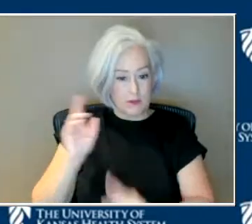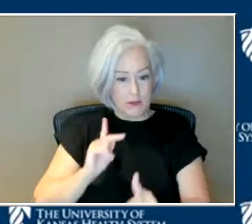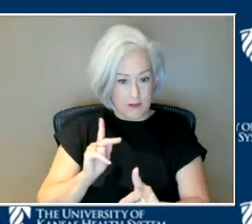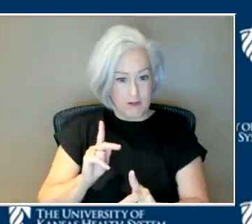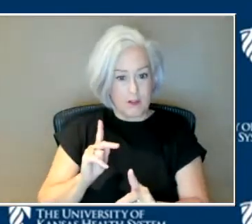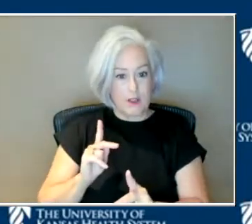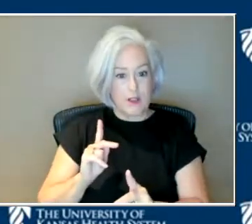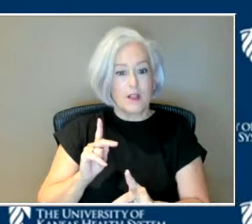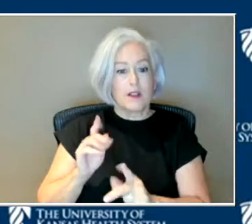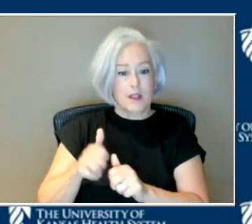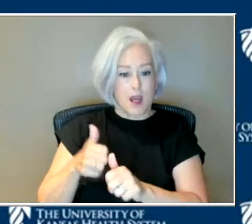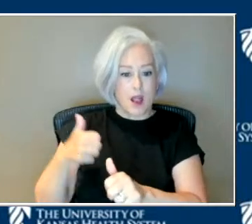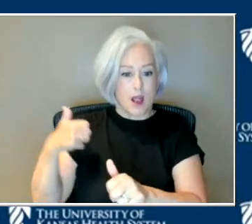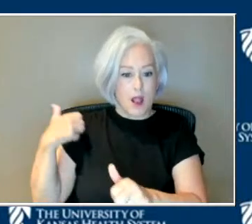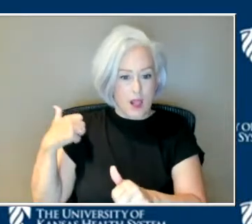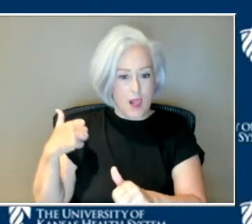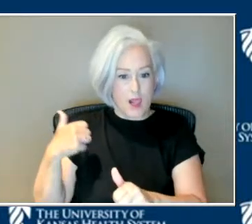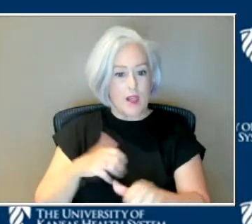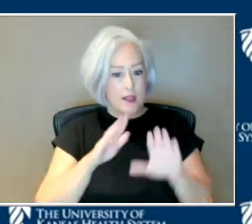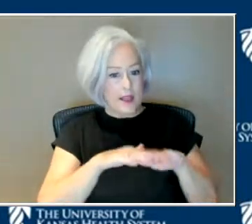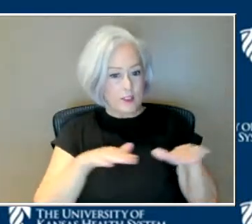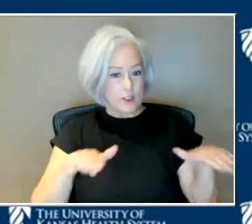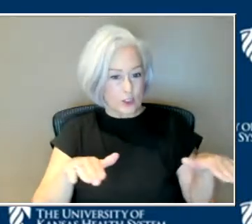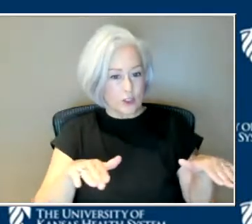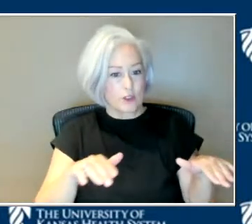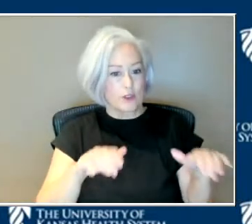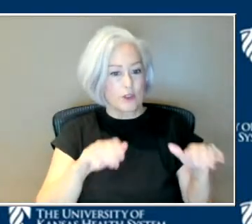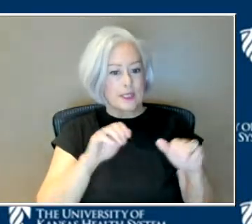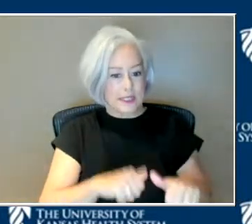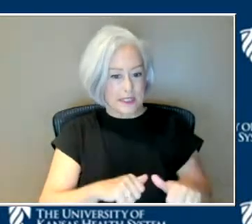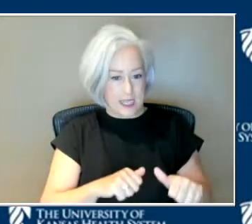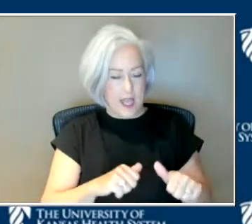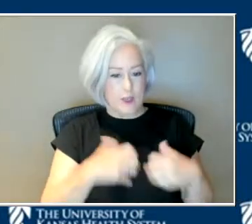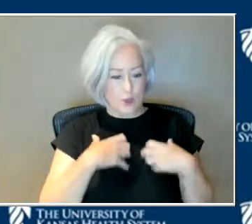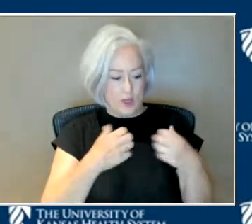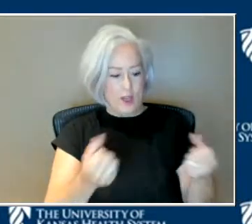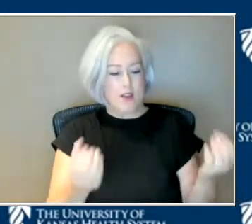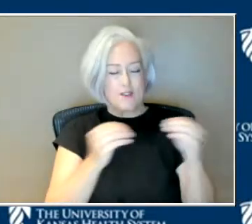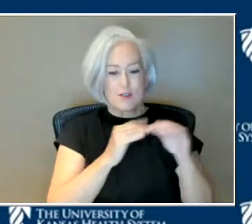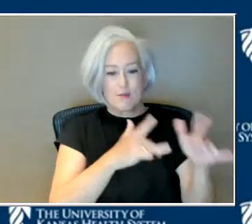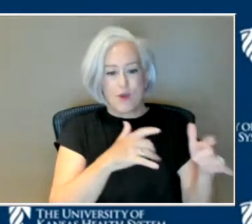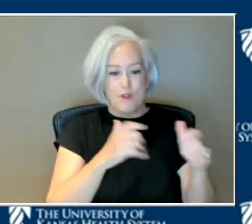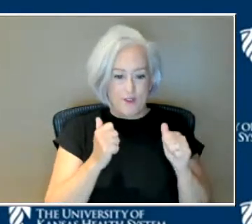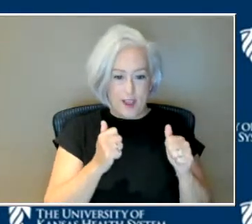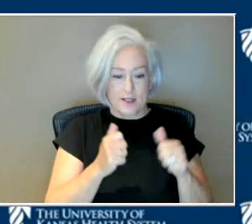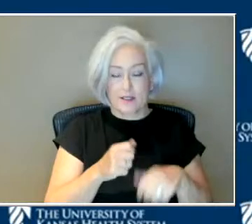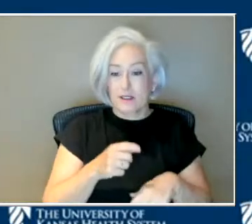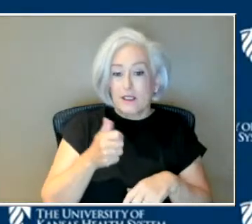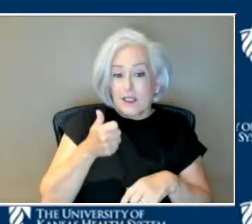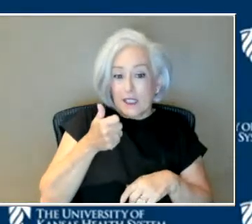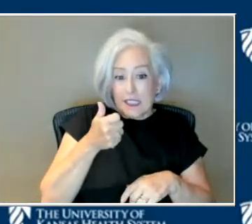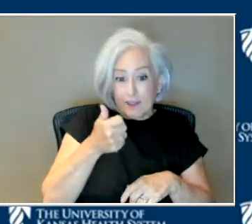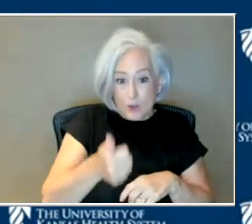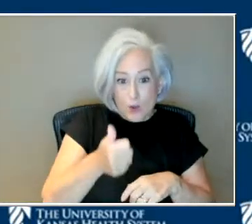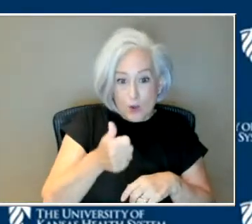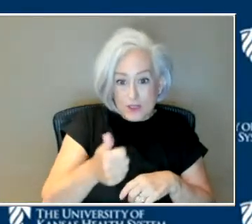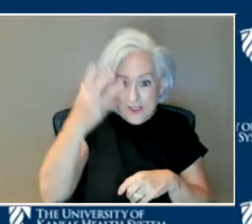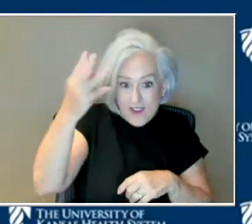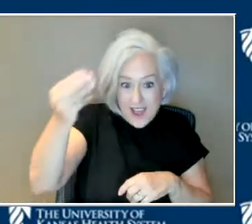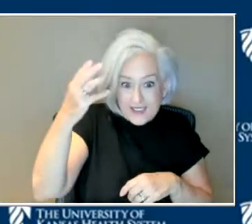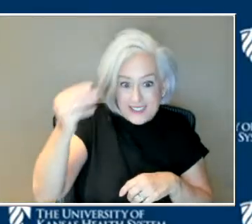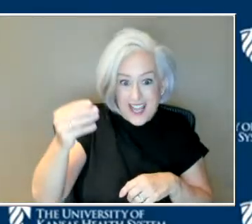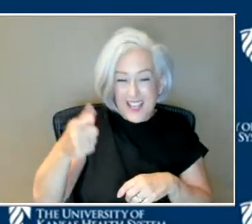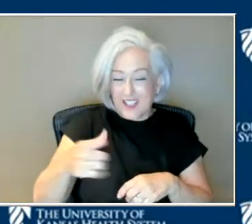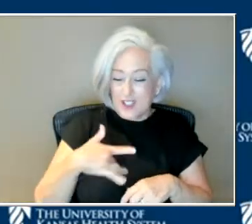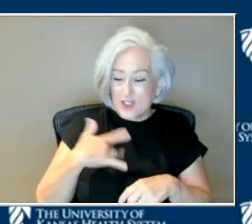tip over much faster than their parents were. So I was just trying to remind people, if you're outside with your kids and you're hot, your kids are really hot,